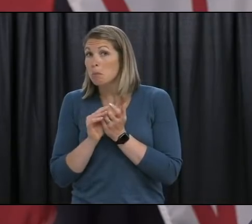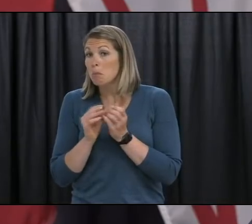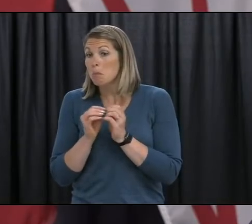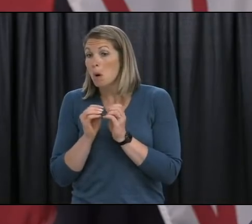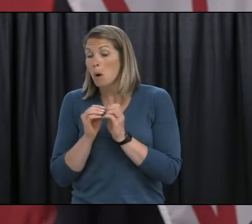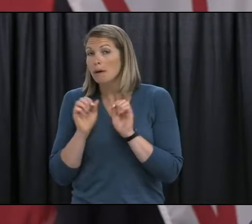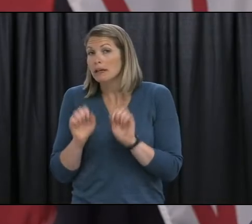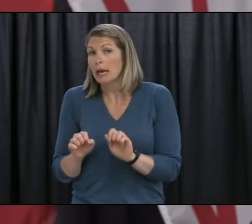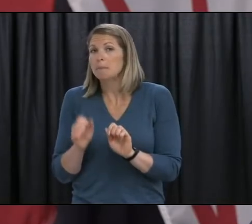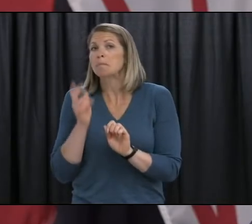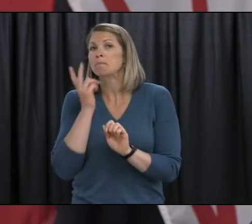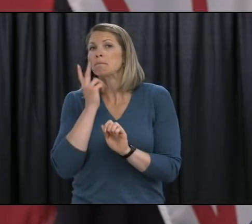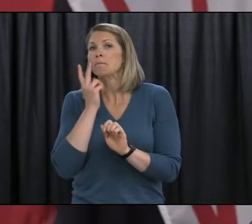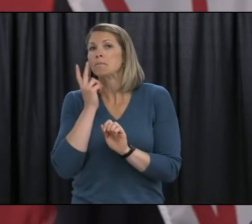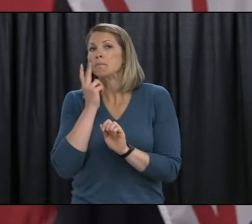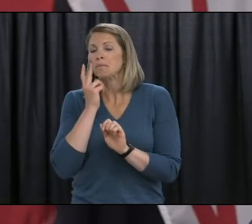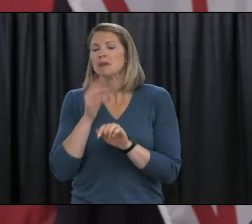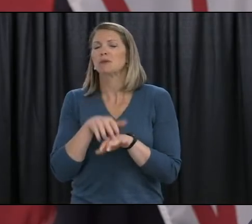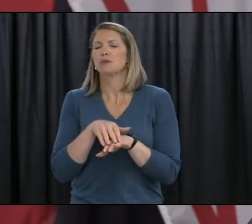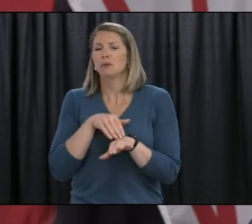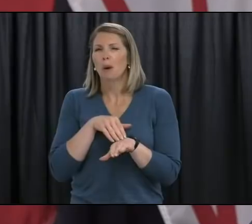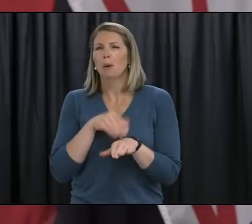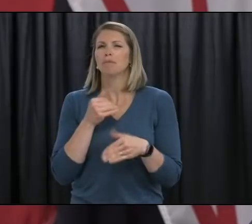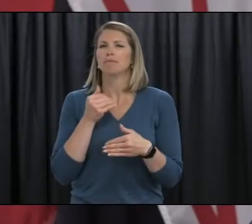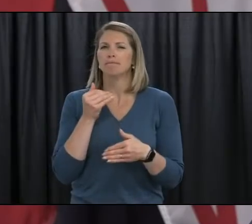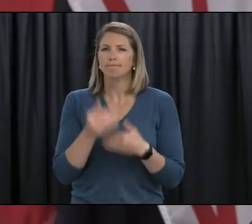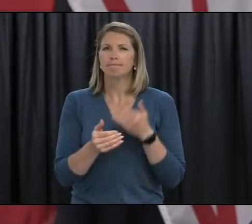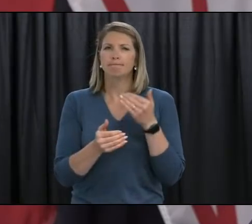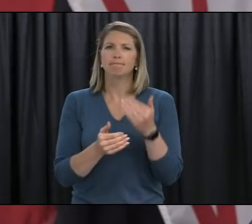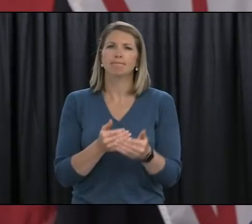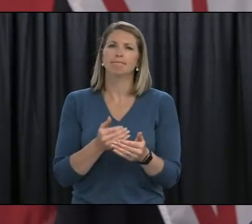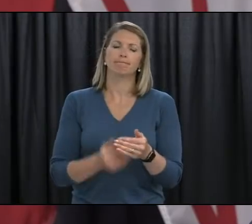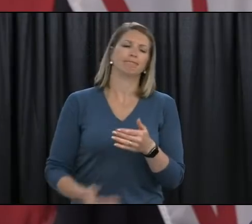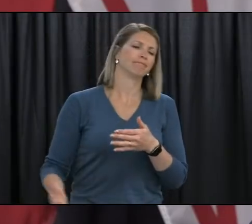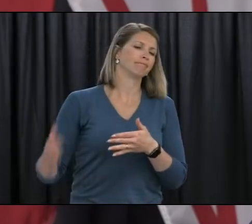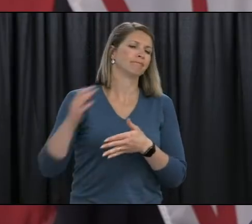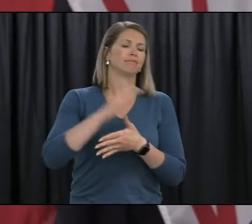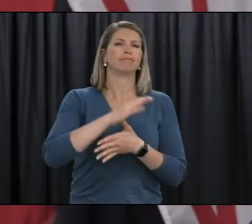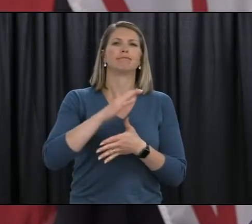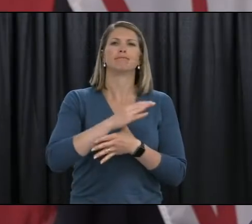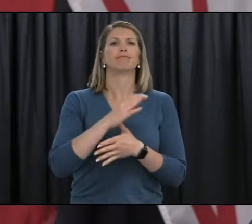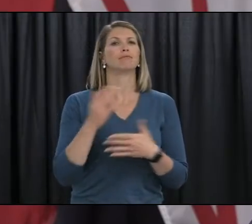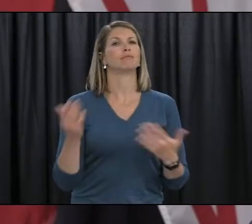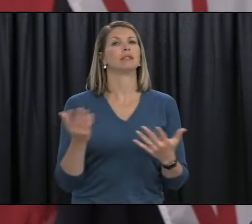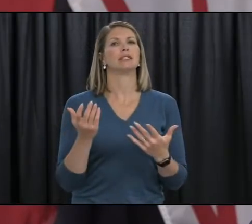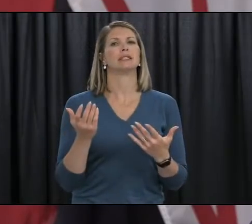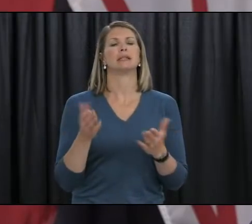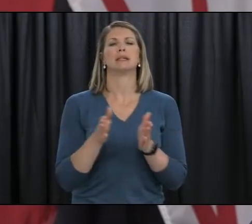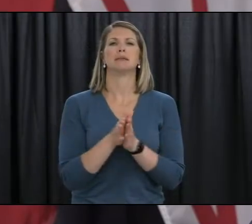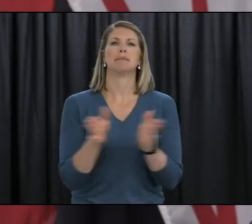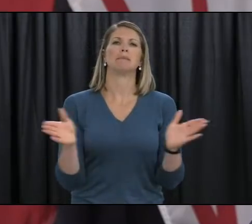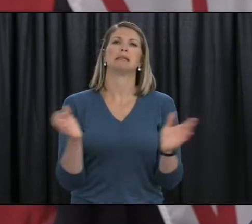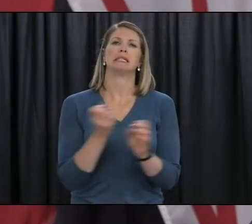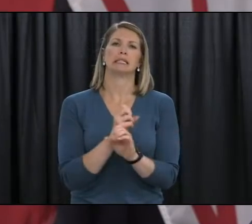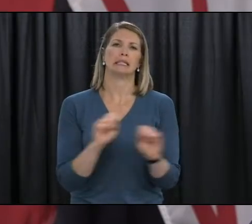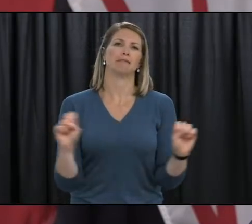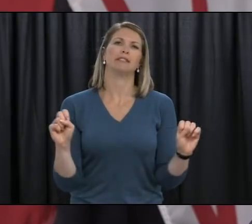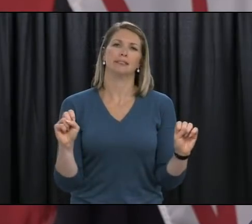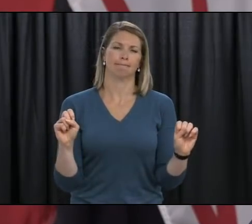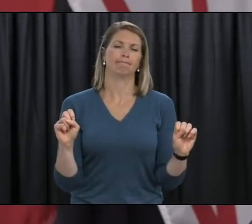more. These are decisions that will take some time, but keep in mind, safety, public safety is always first and foremost in those